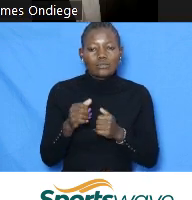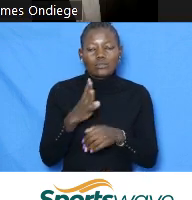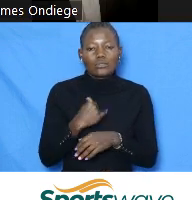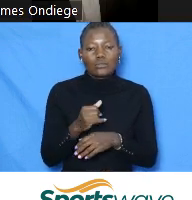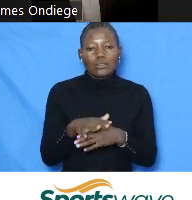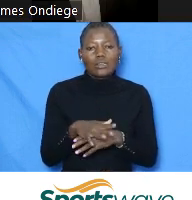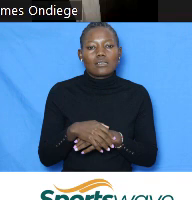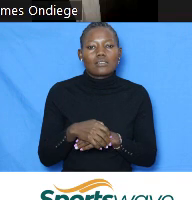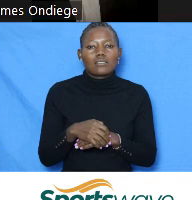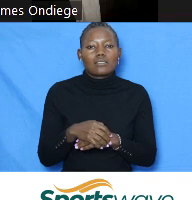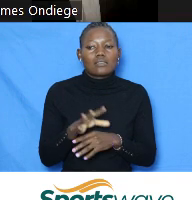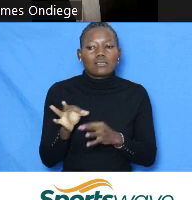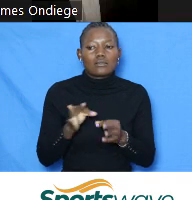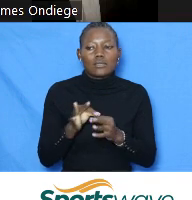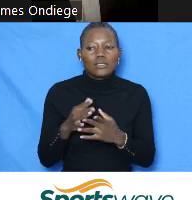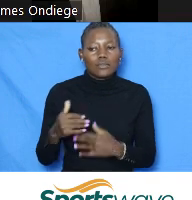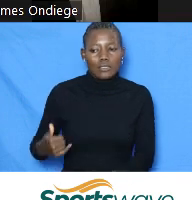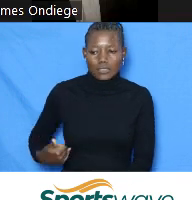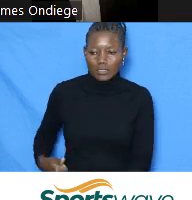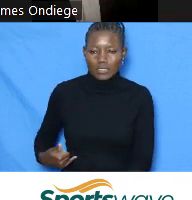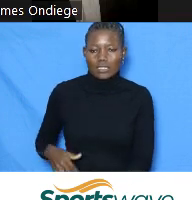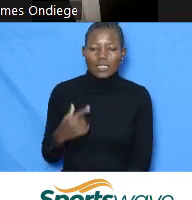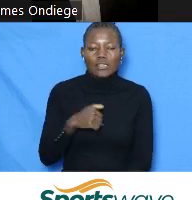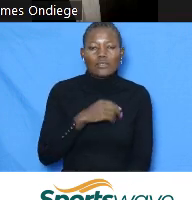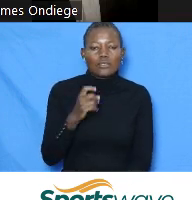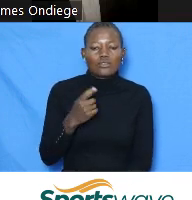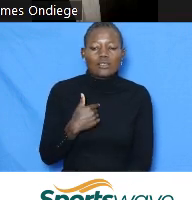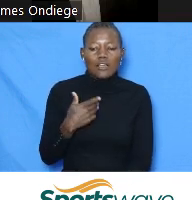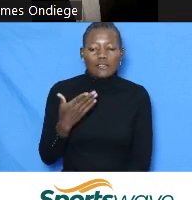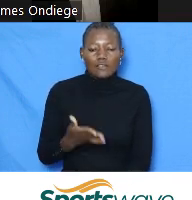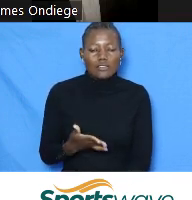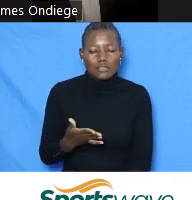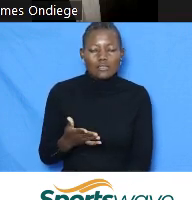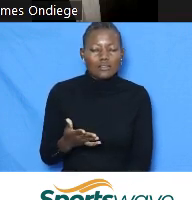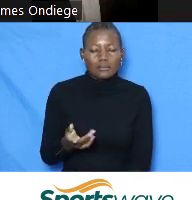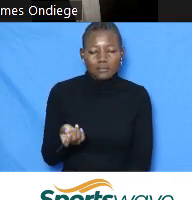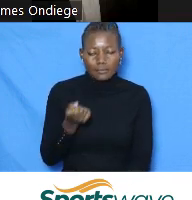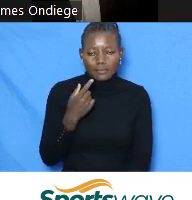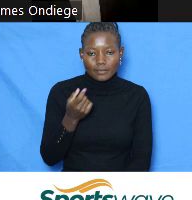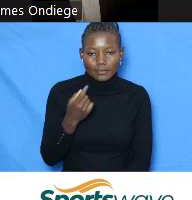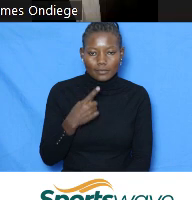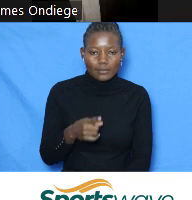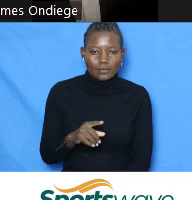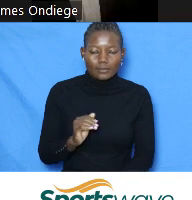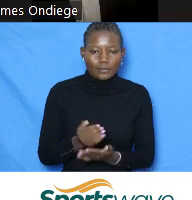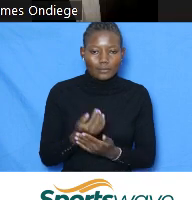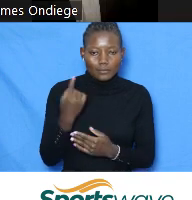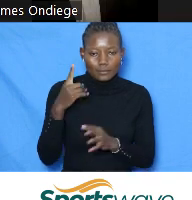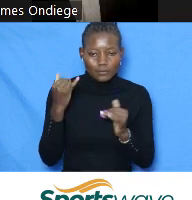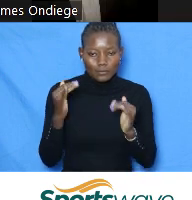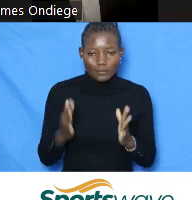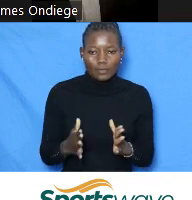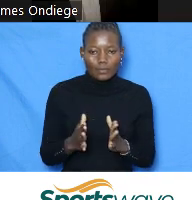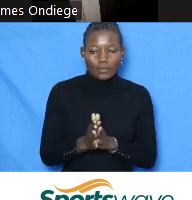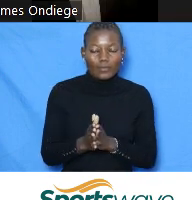such a management as surgery, we need to have these with us. So treatment of some of our acute, say you have